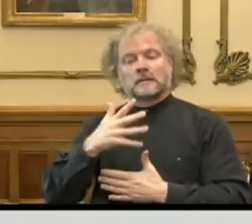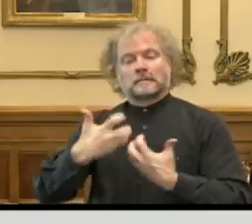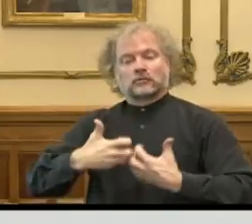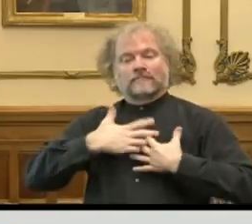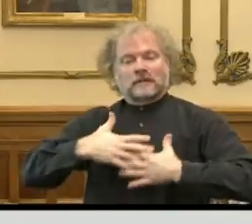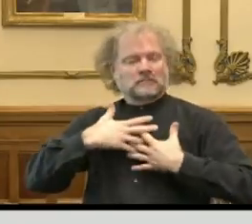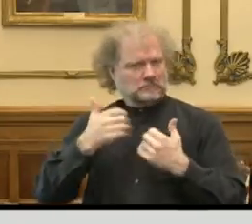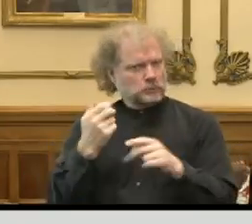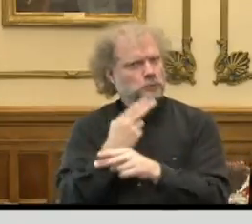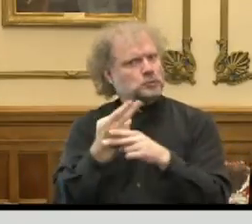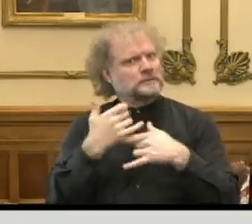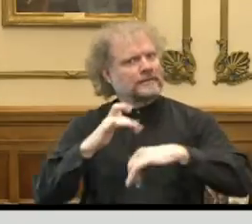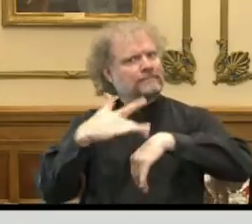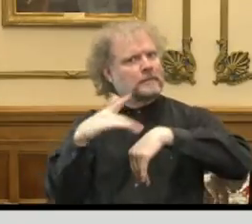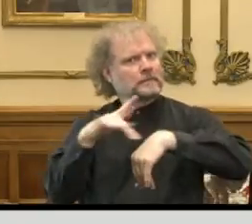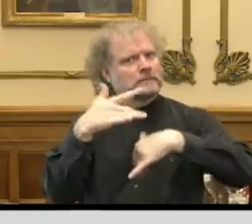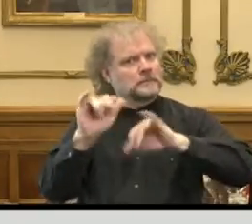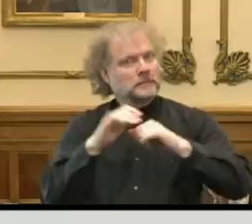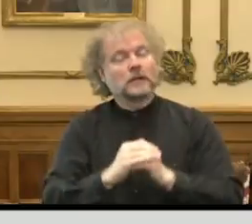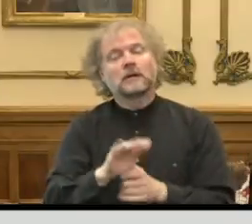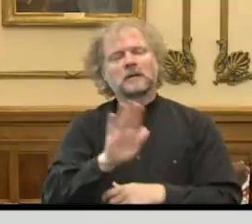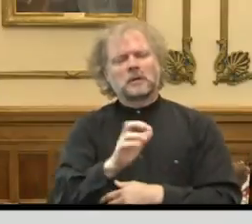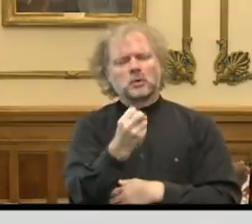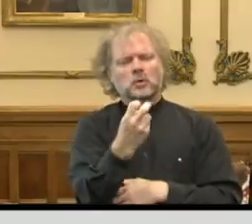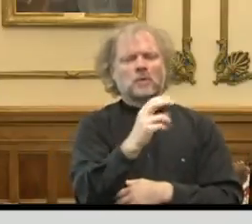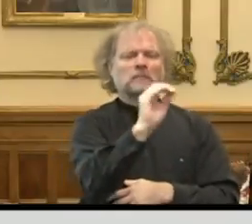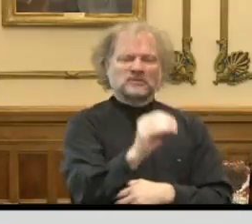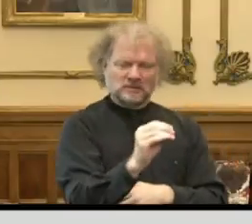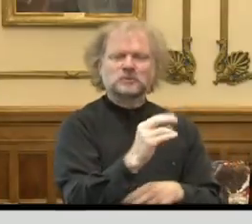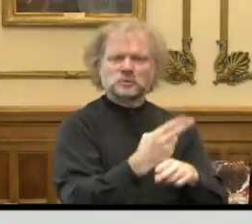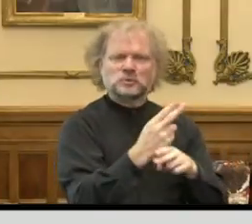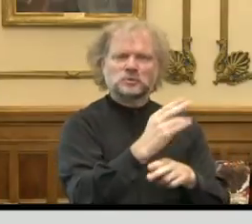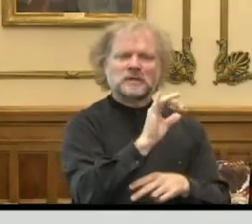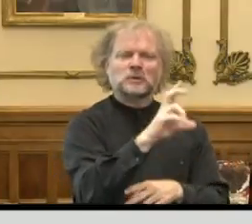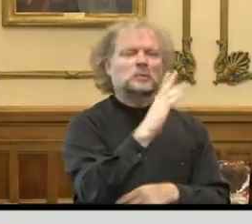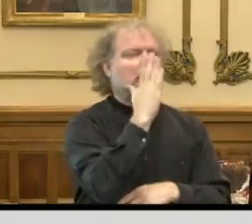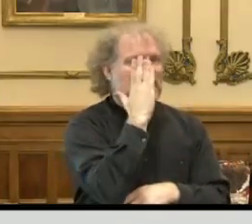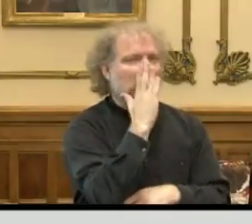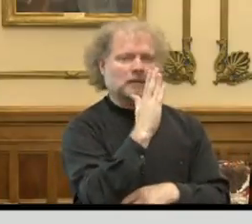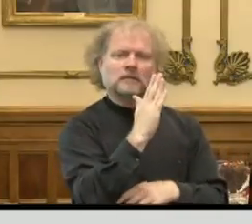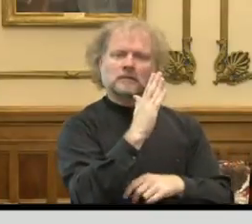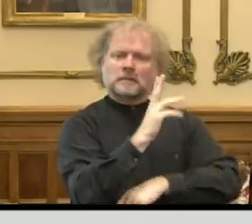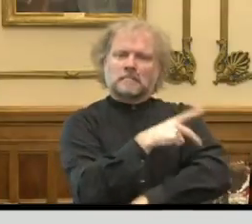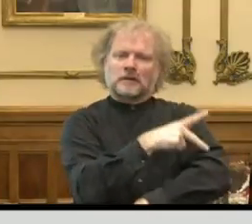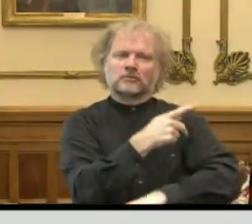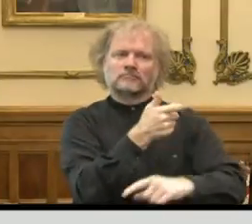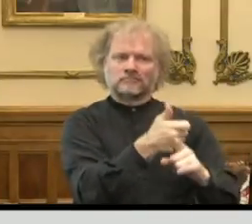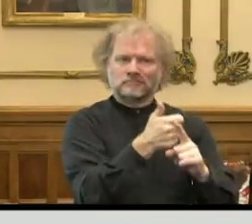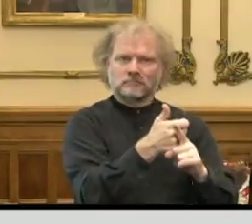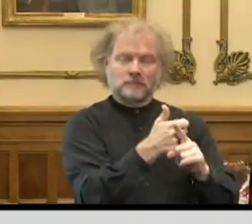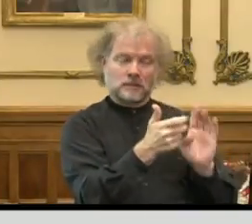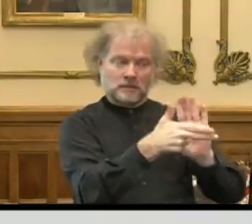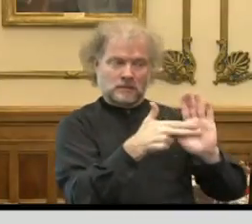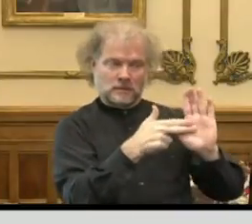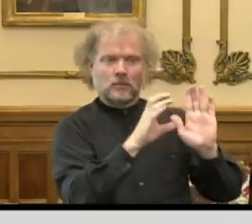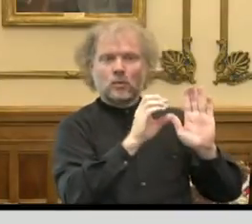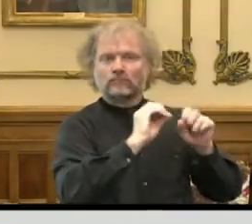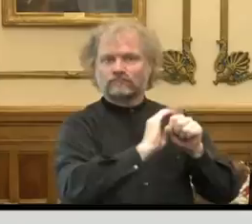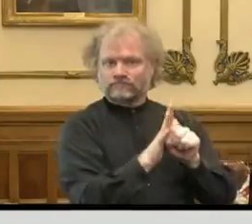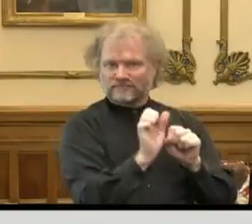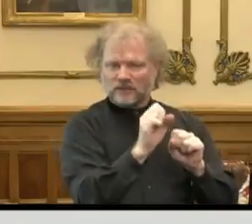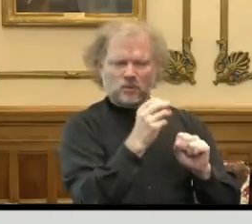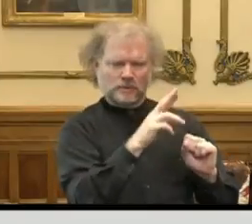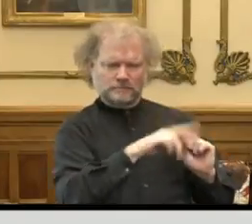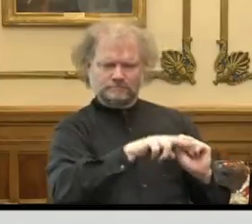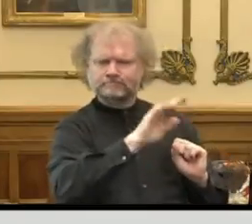still available. About 12% of occupied ICU beds are housing patients who either have been diagnosed with COVID or have